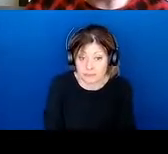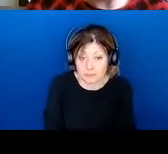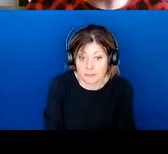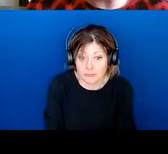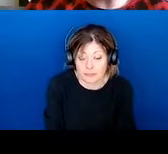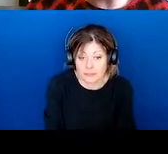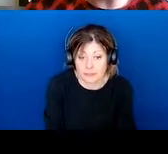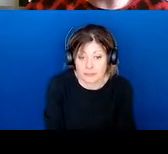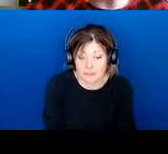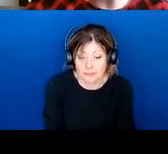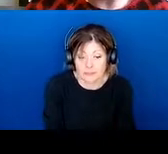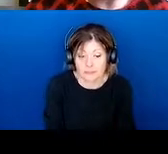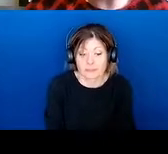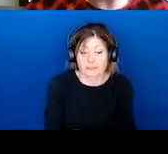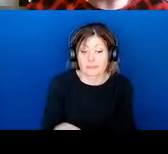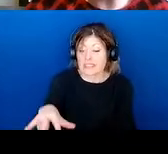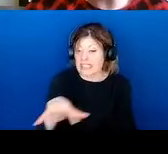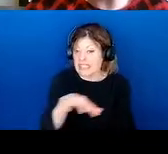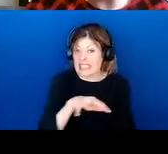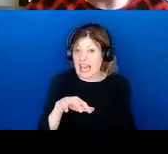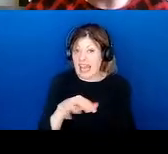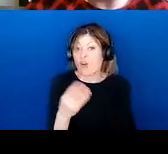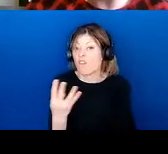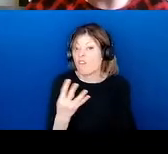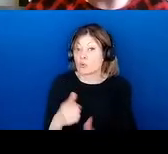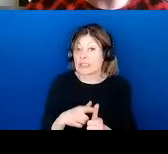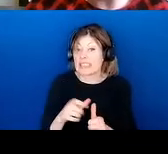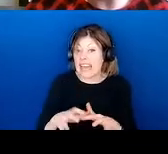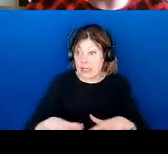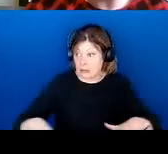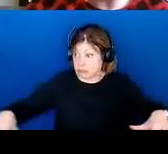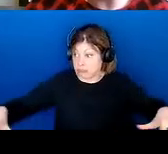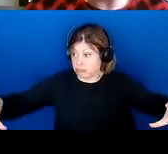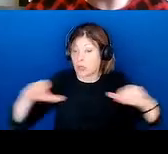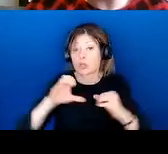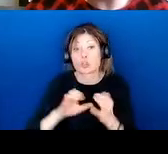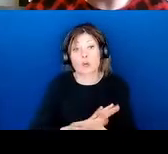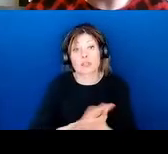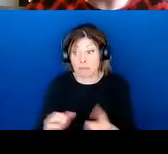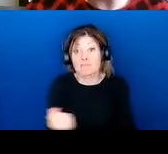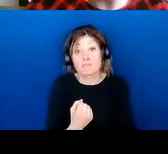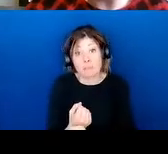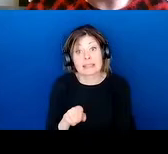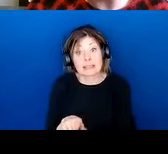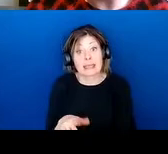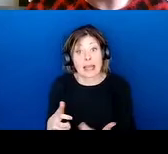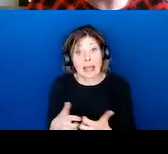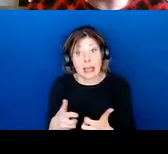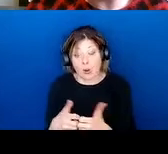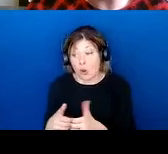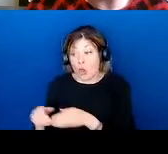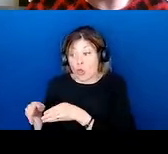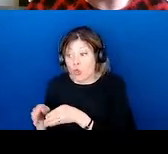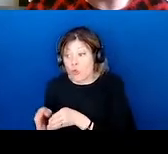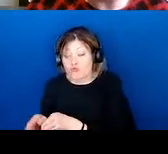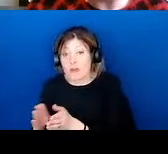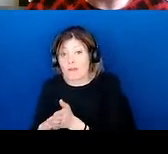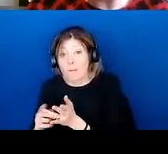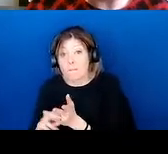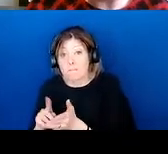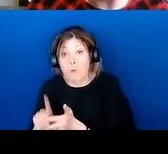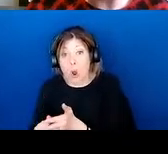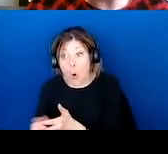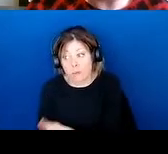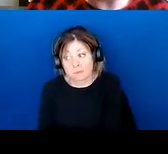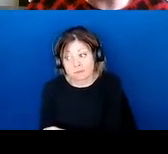This 14-acre lake was created by Hamilton, raising water 15 feet from the river mole by timber waterwheel